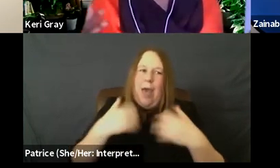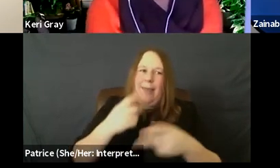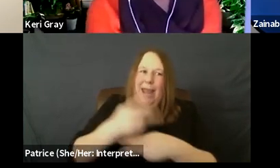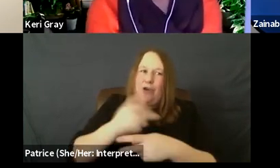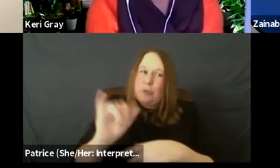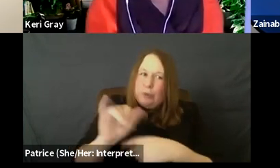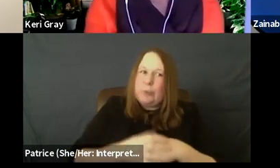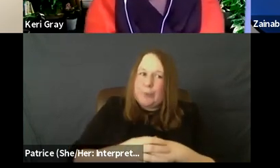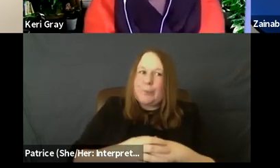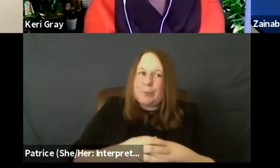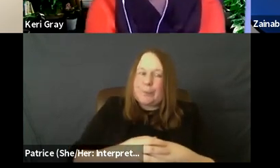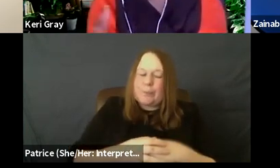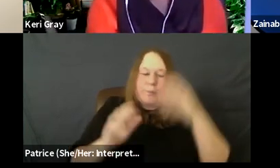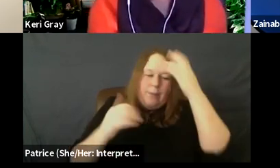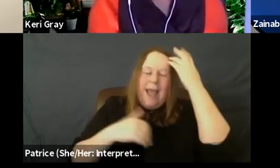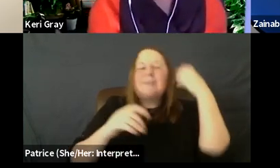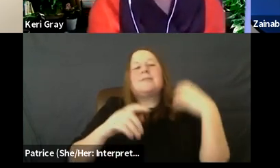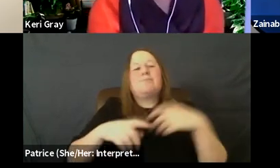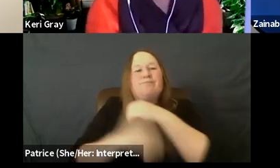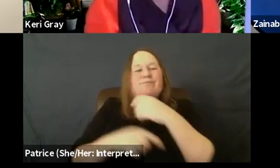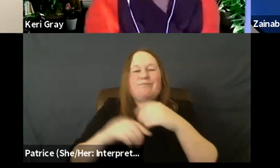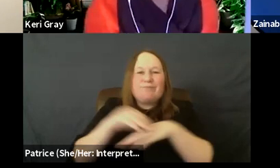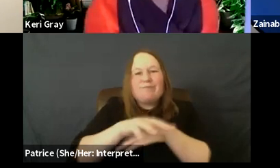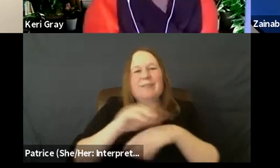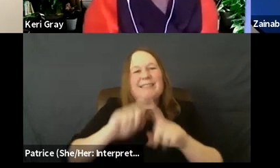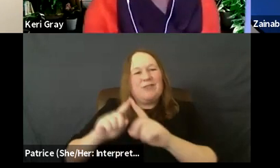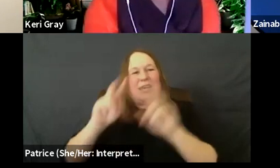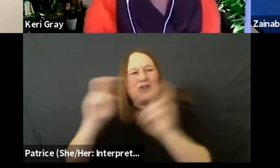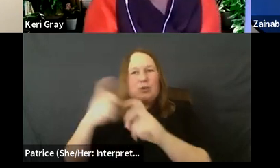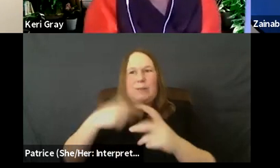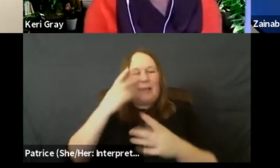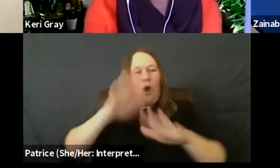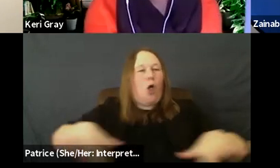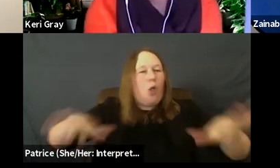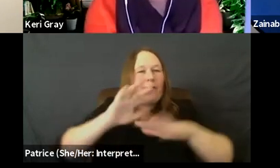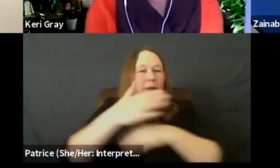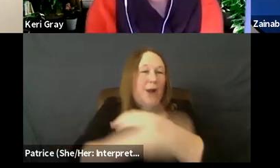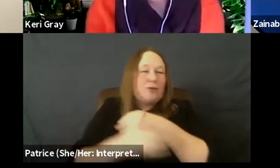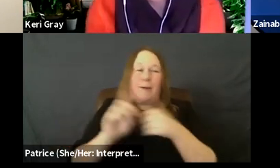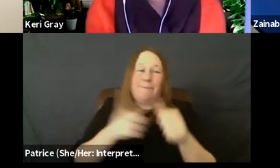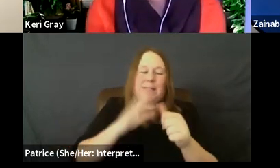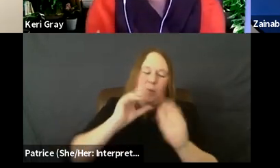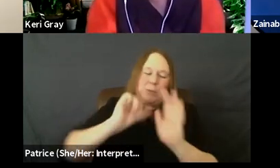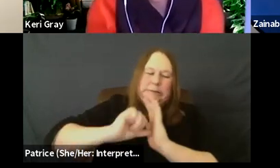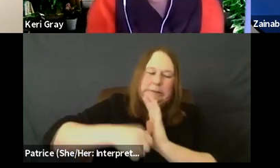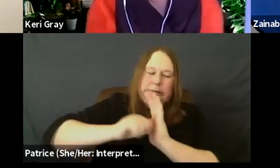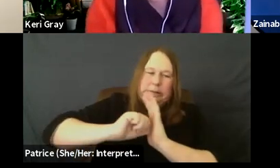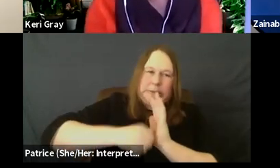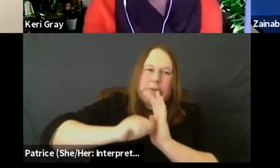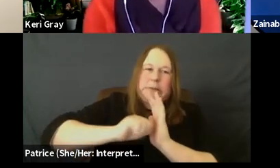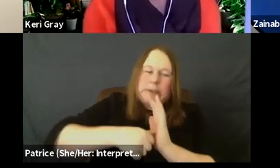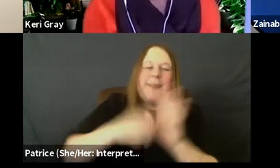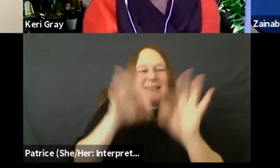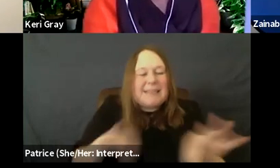has consequences to a lot of different issues that we see across our country. So one, I just wanna emphasize the